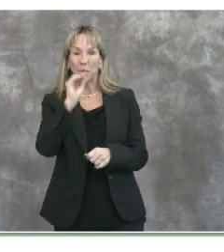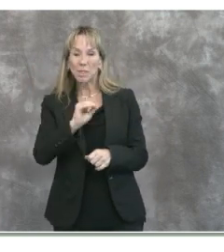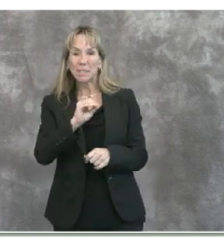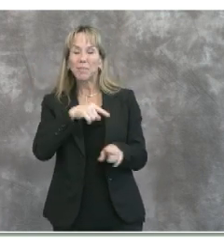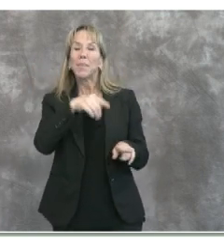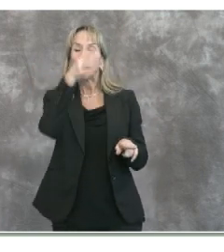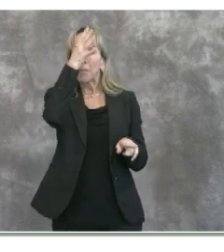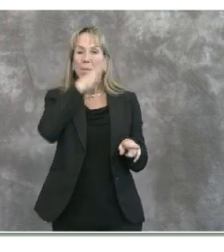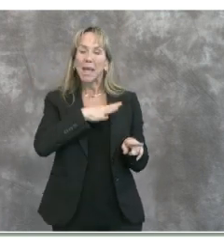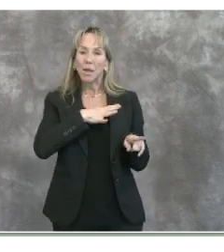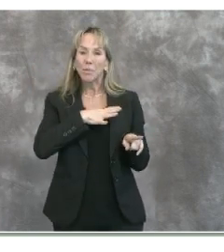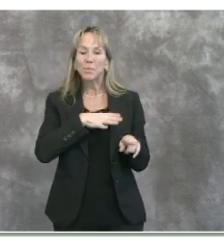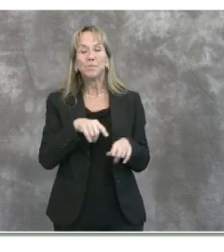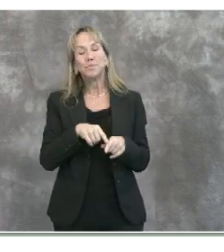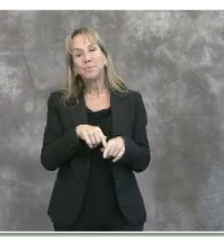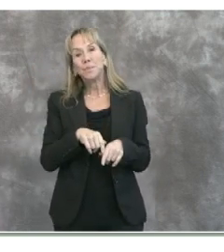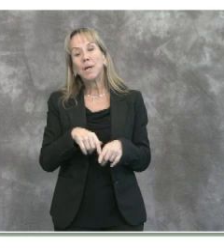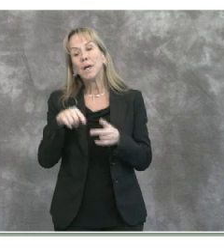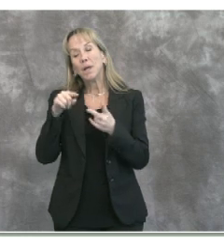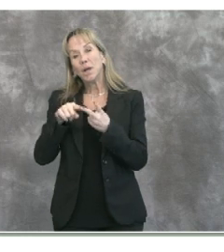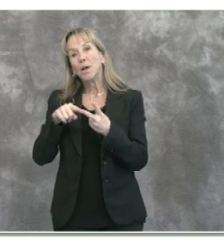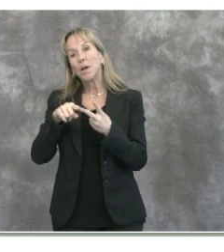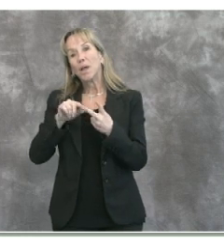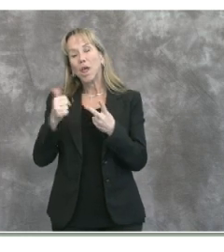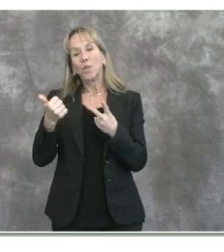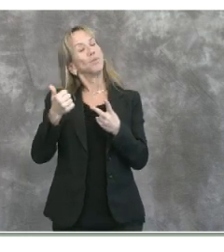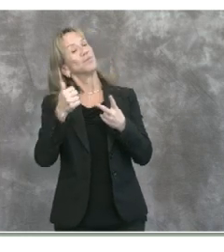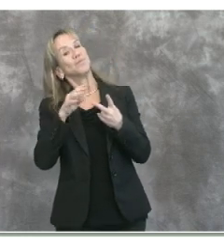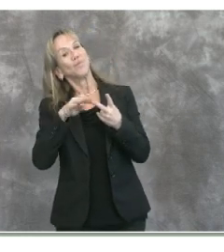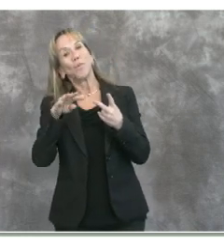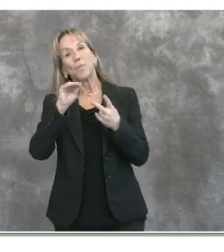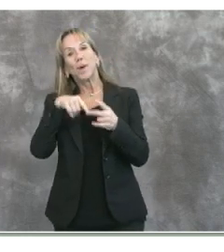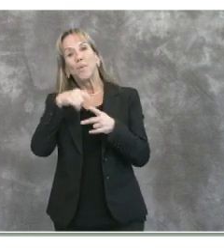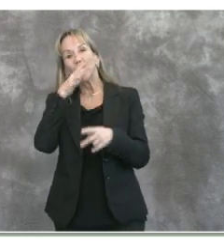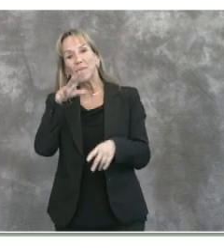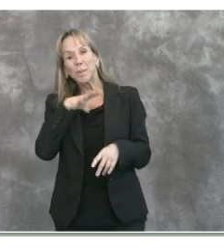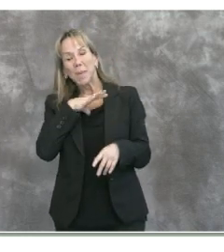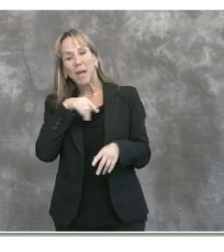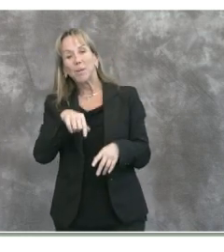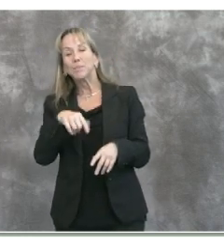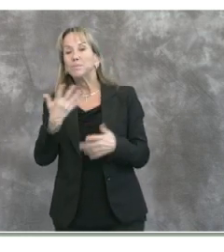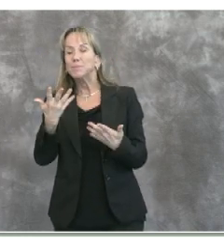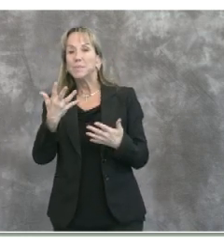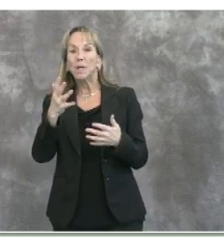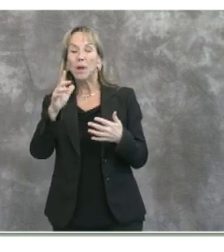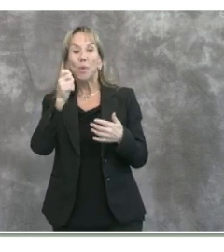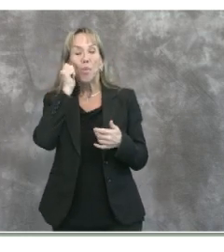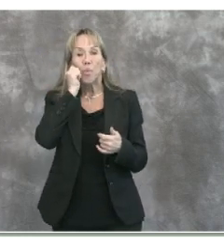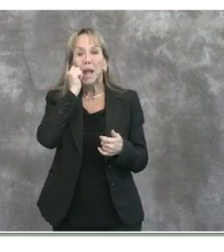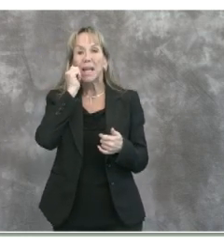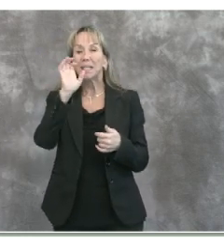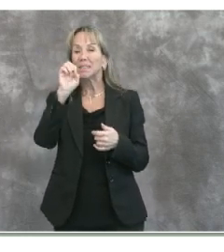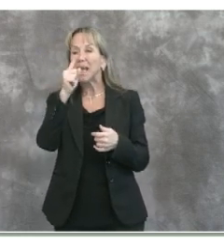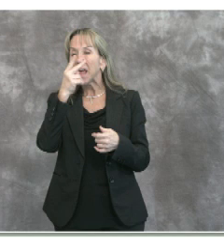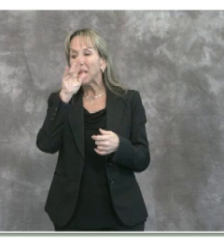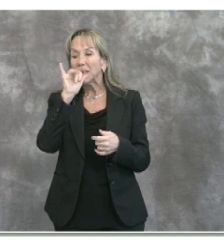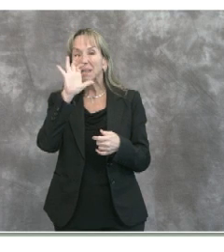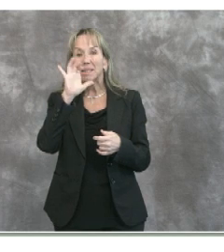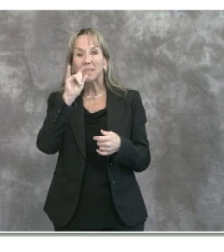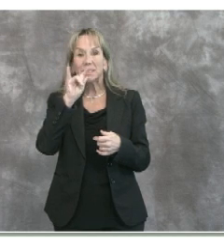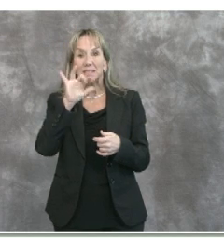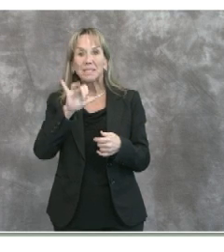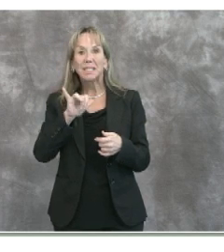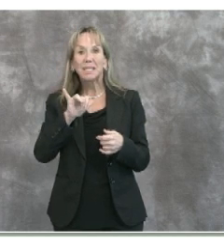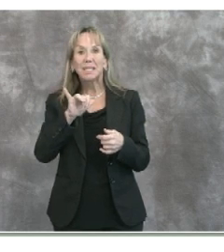male, 44% were female. There's no real change in the demographics of the race and ethnicity, which are